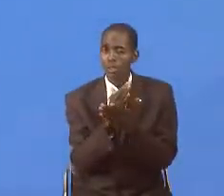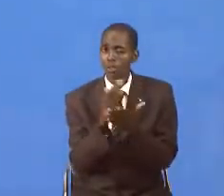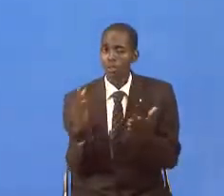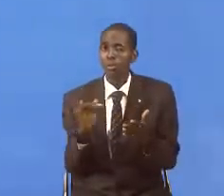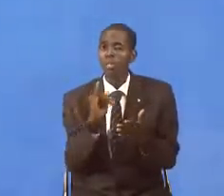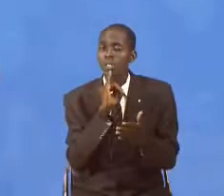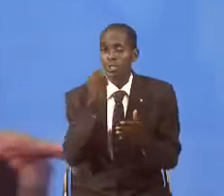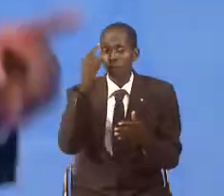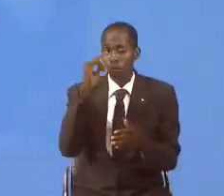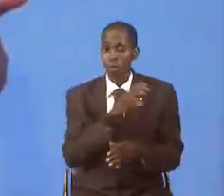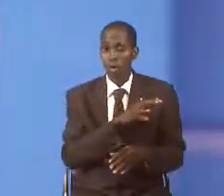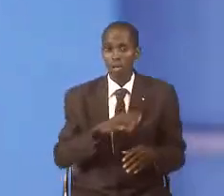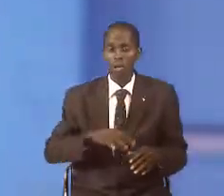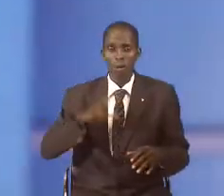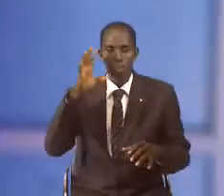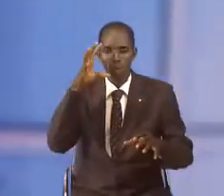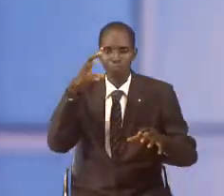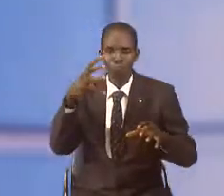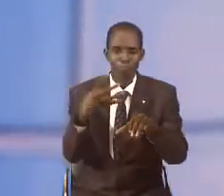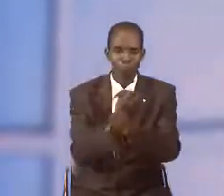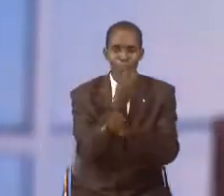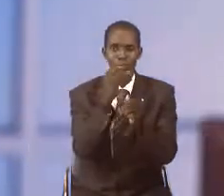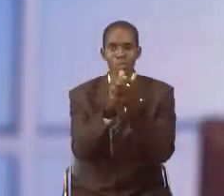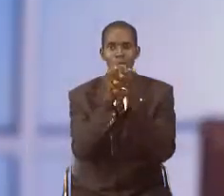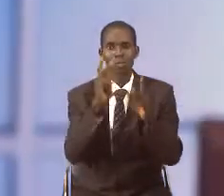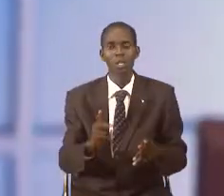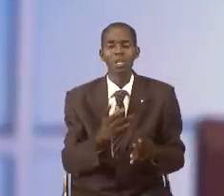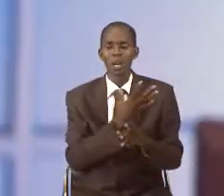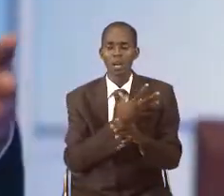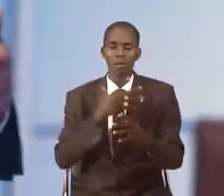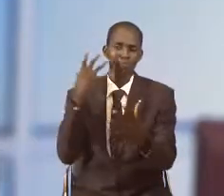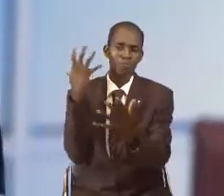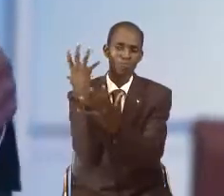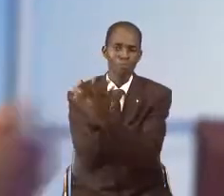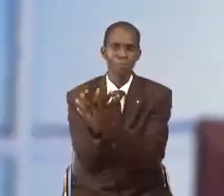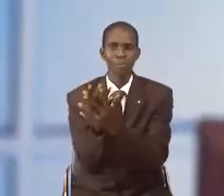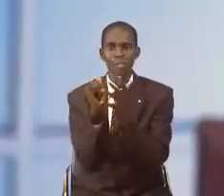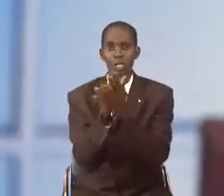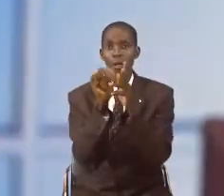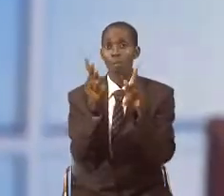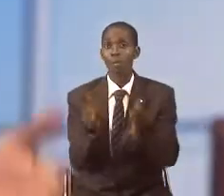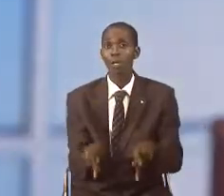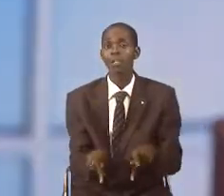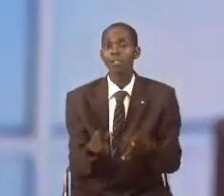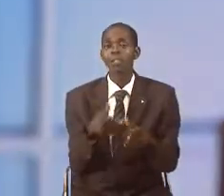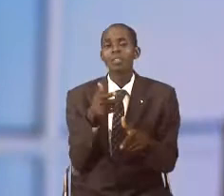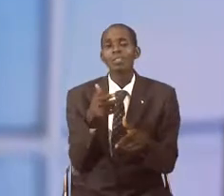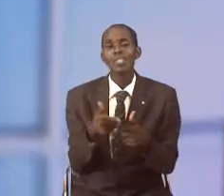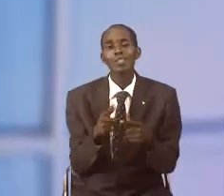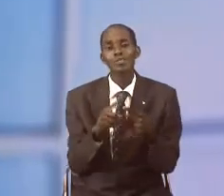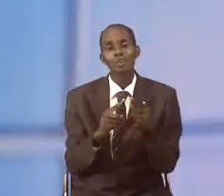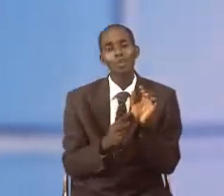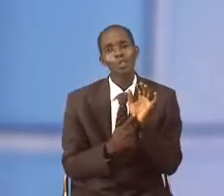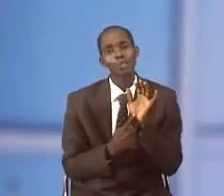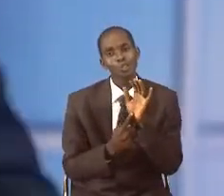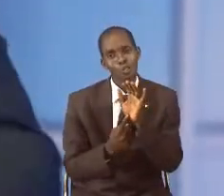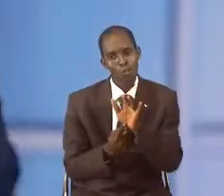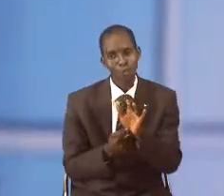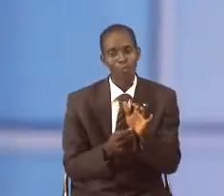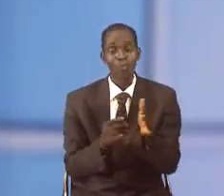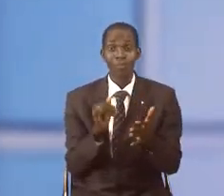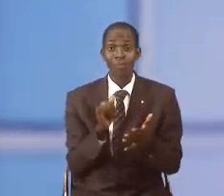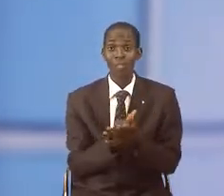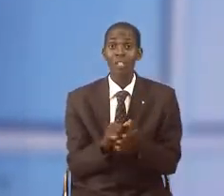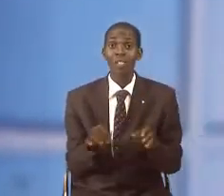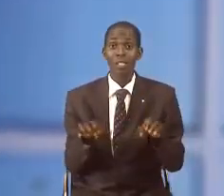Anywhere he heard that somebody belonged to Christ, he will take him, and he want to put him in the prison.